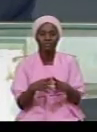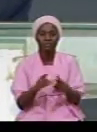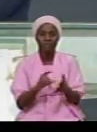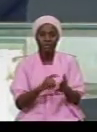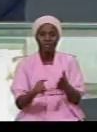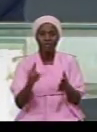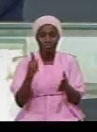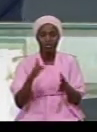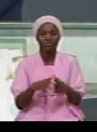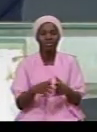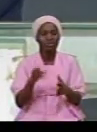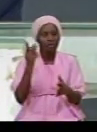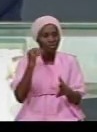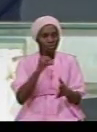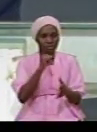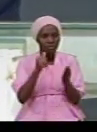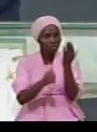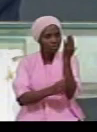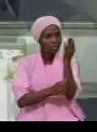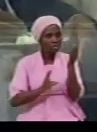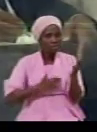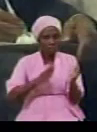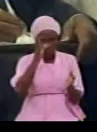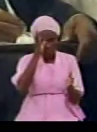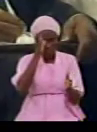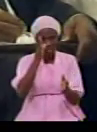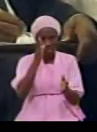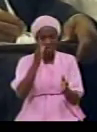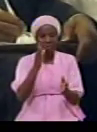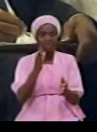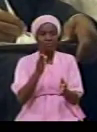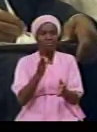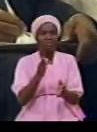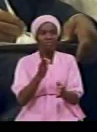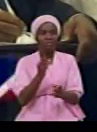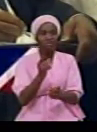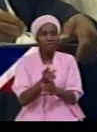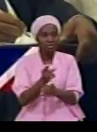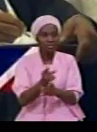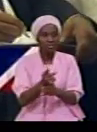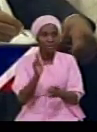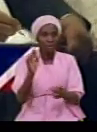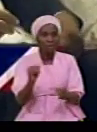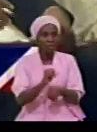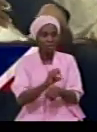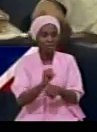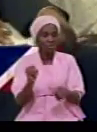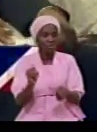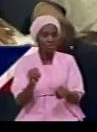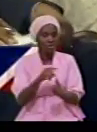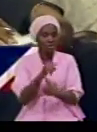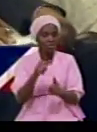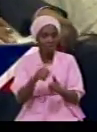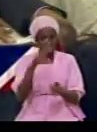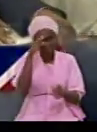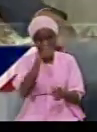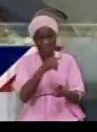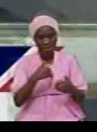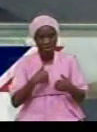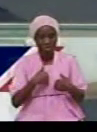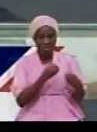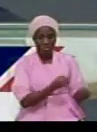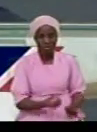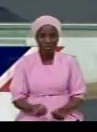Abraham a father justified by works when he had offered